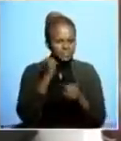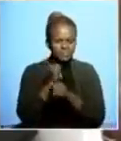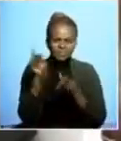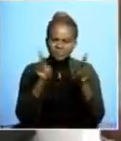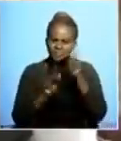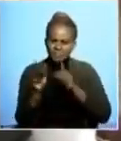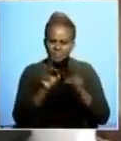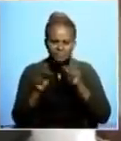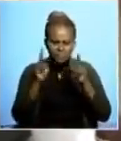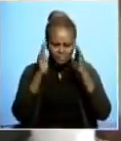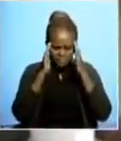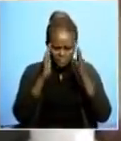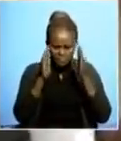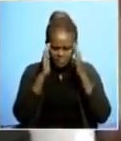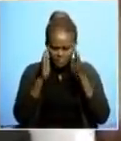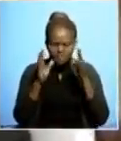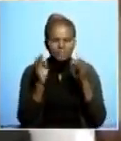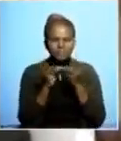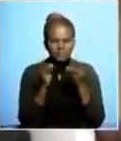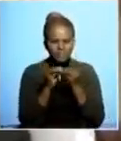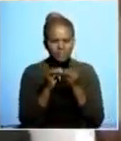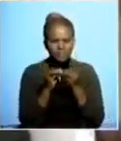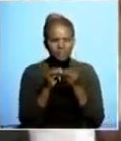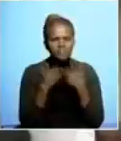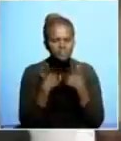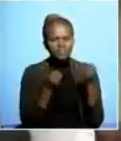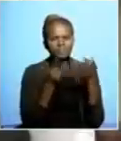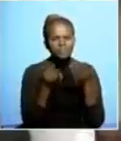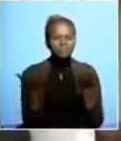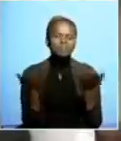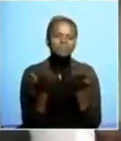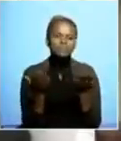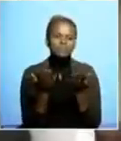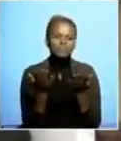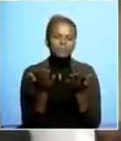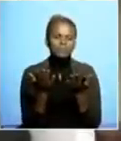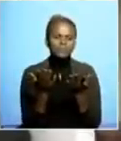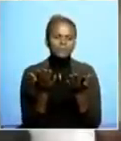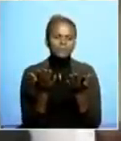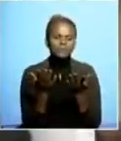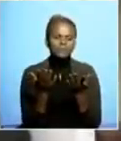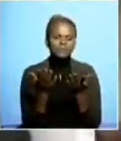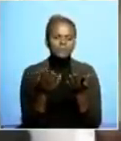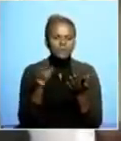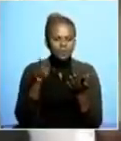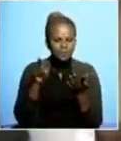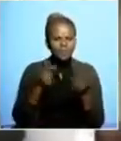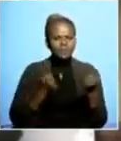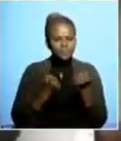polluted all over the shop. There are not many like her. You have our support, madam.